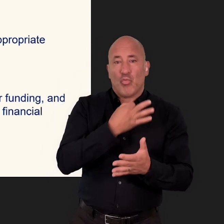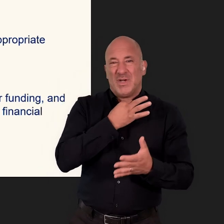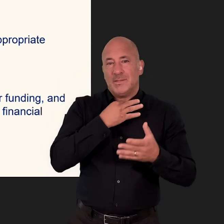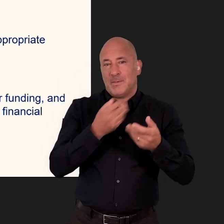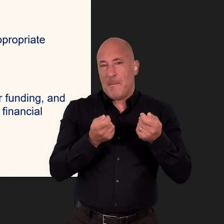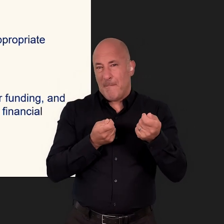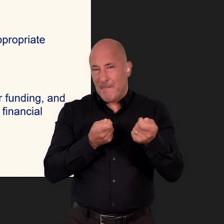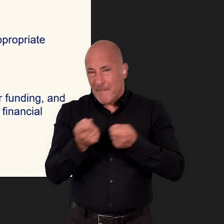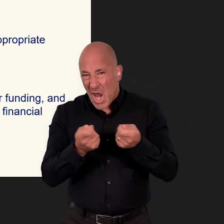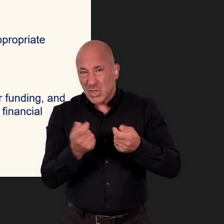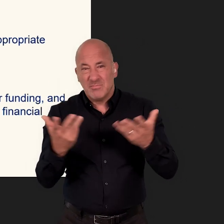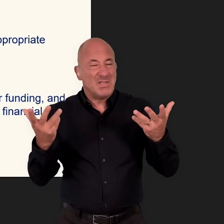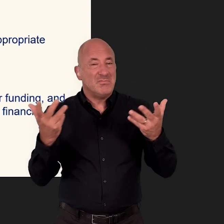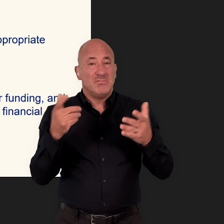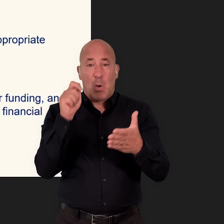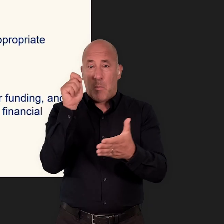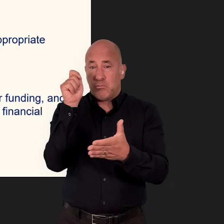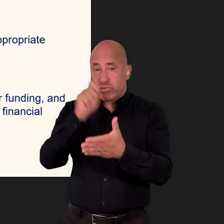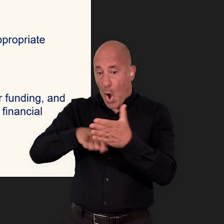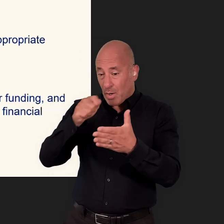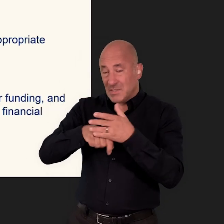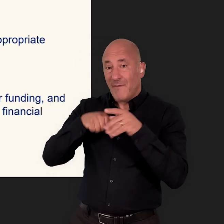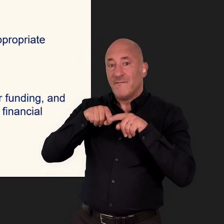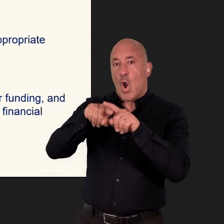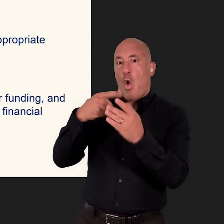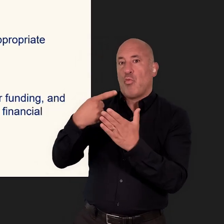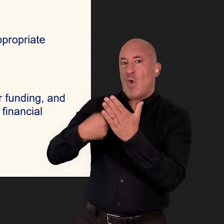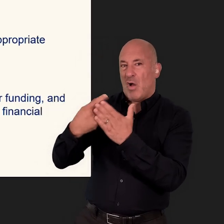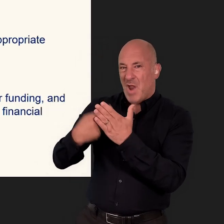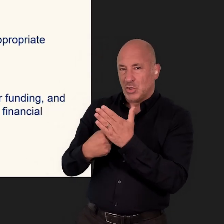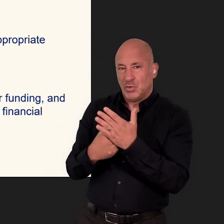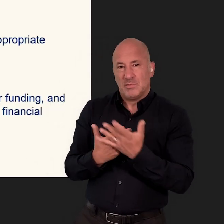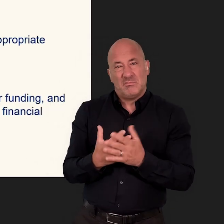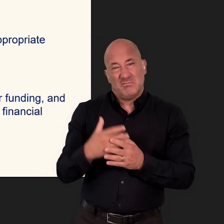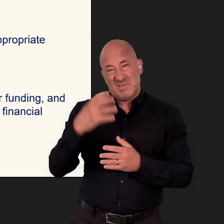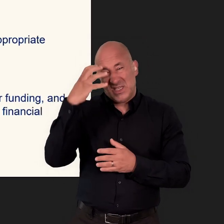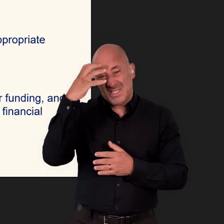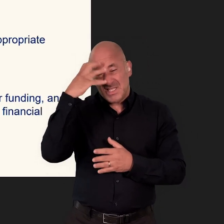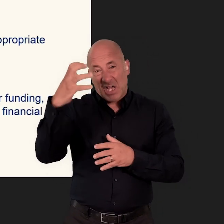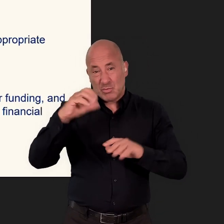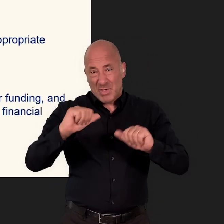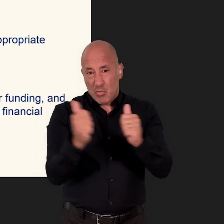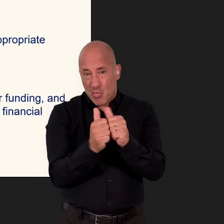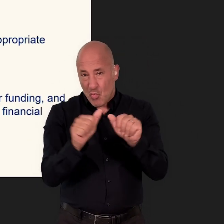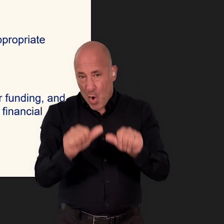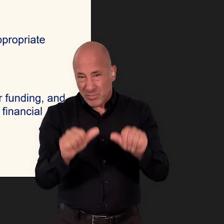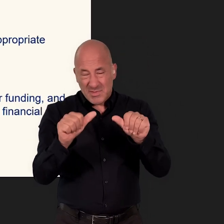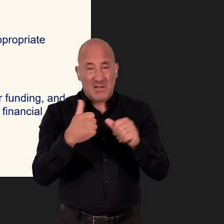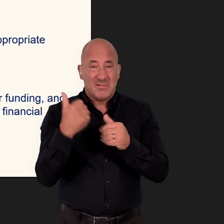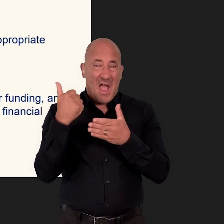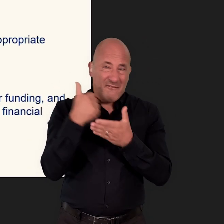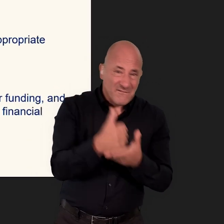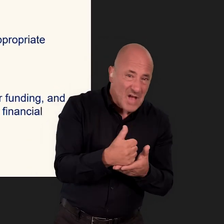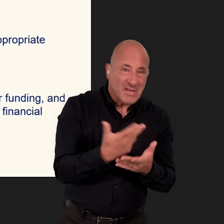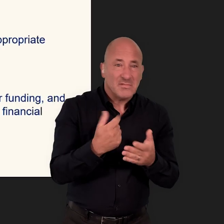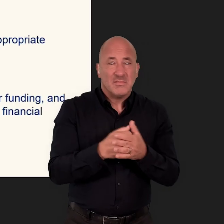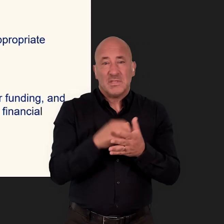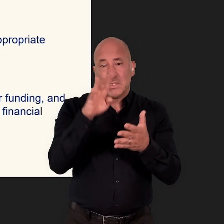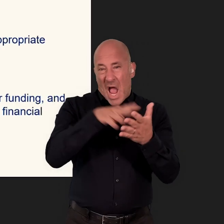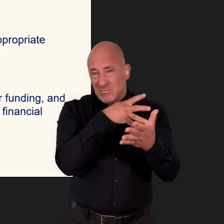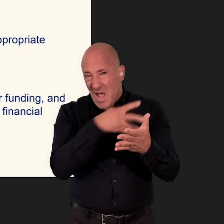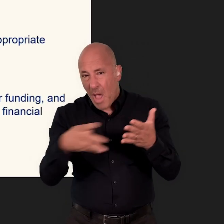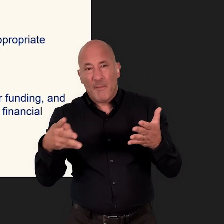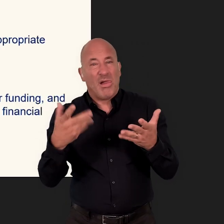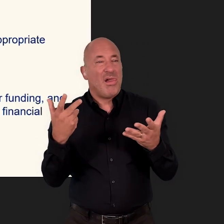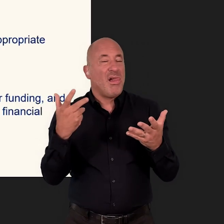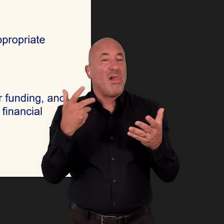and previous experience, risk management, procurement that is in line with regulation, statutory consents and